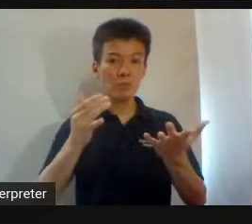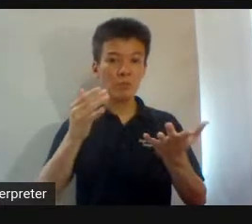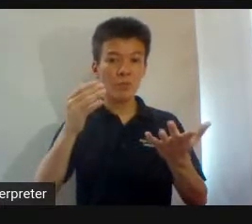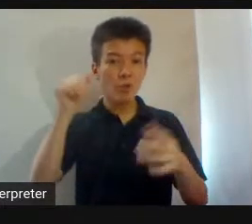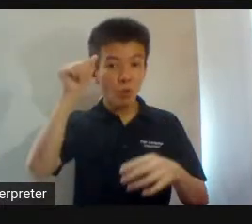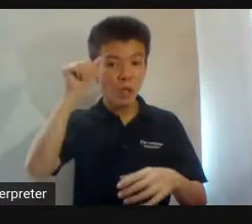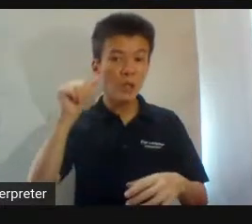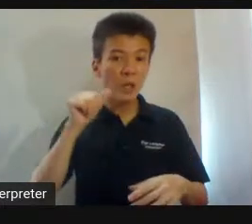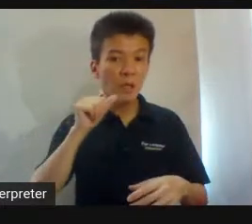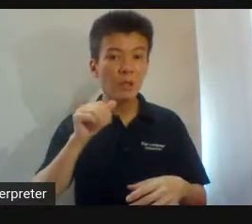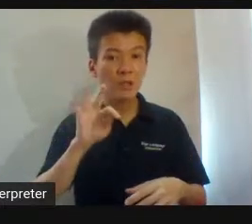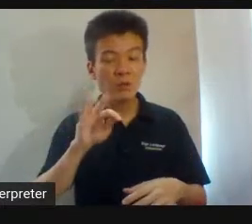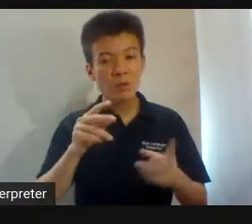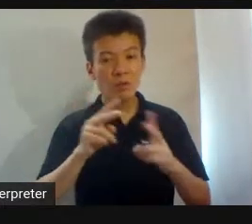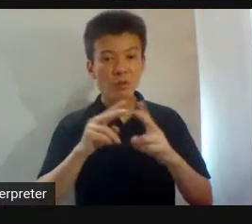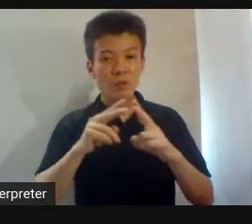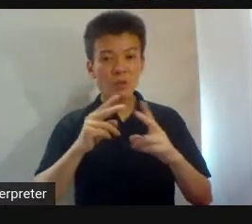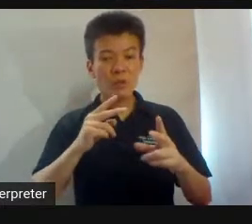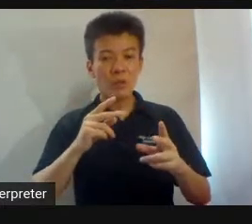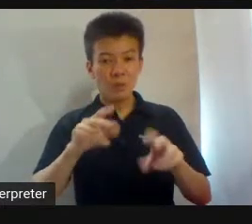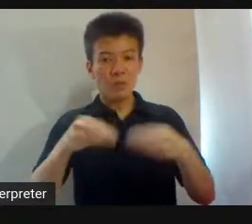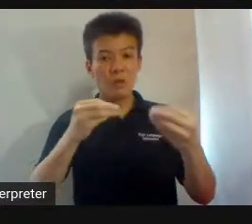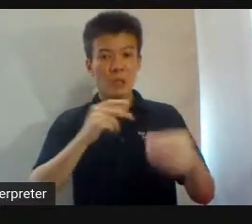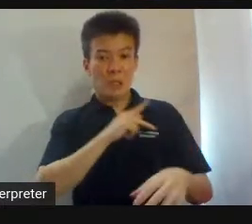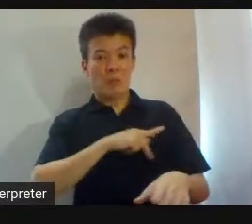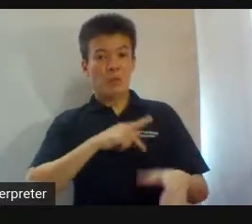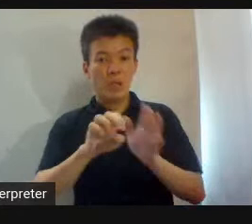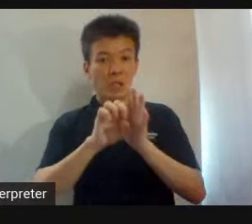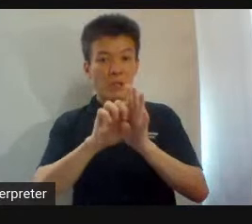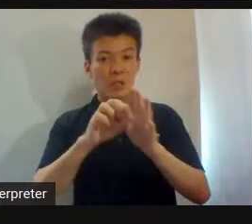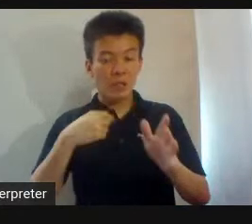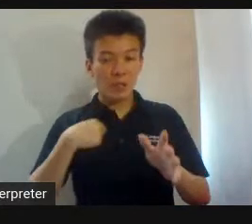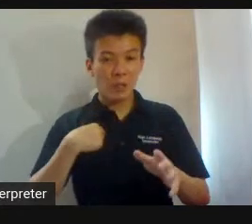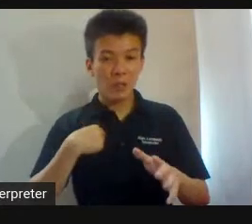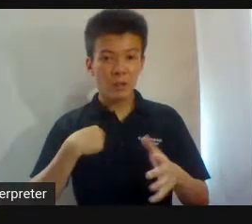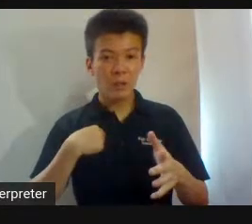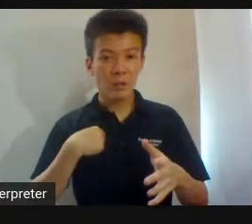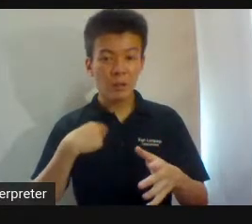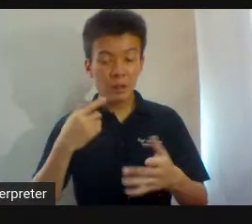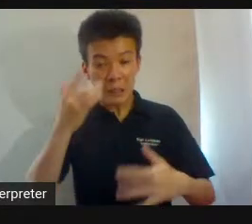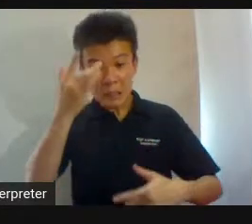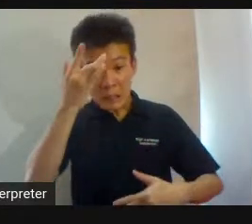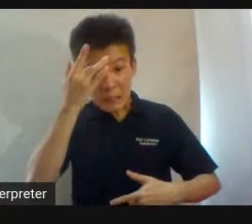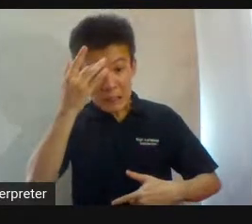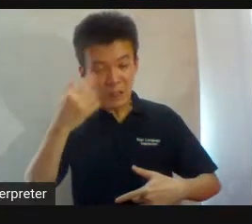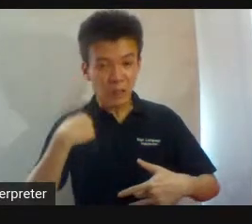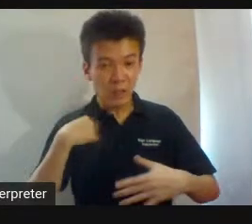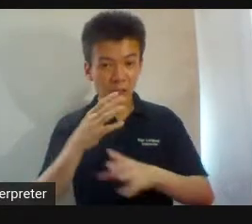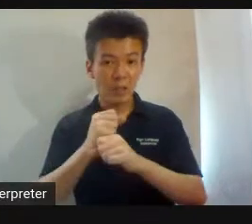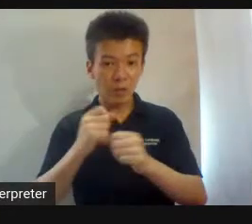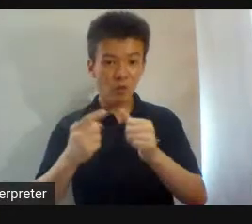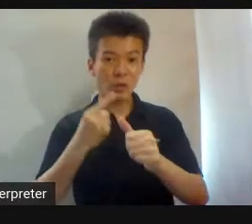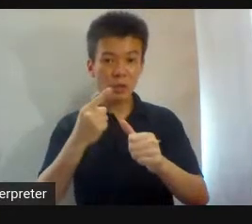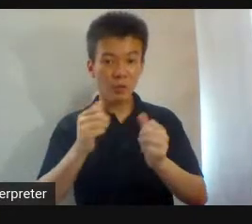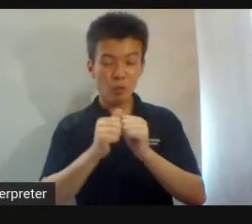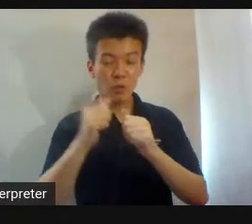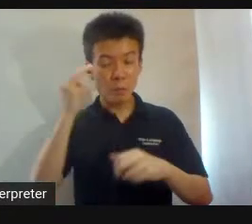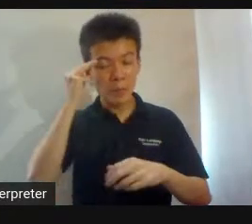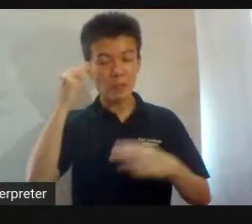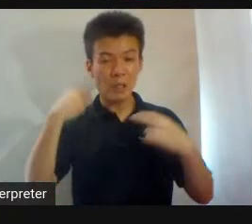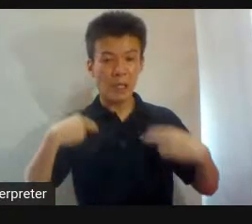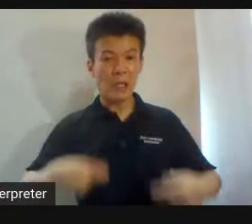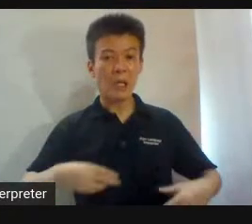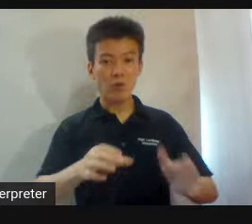adults. So I give you a very personal example. When I was sick, when I first got sick with mental health